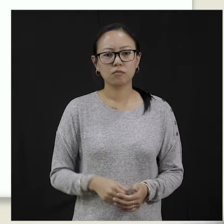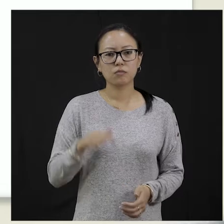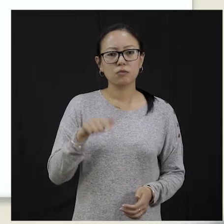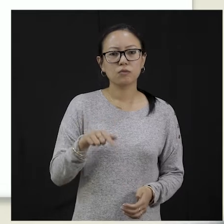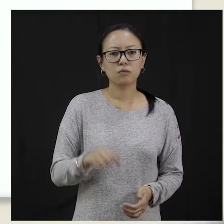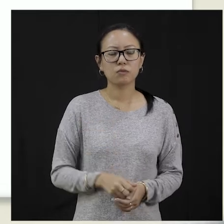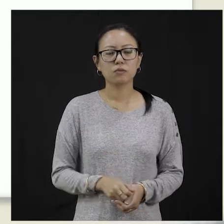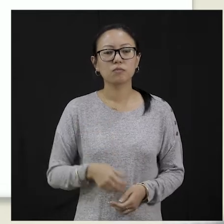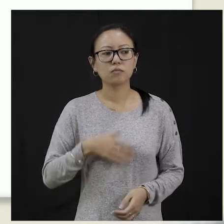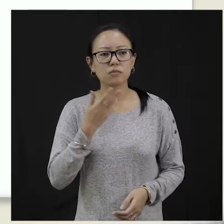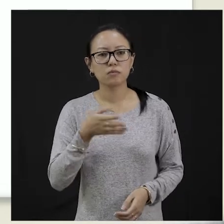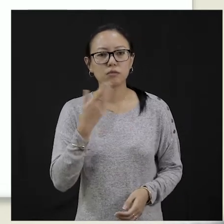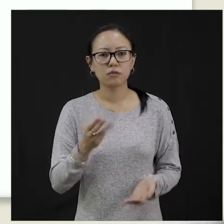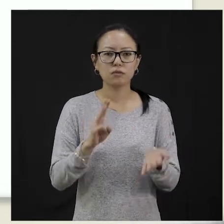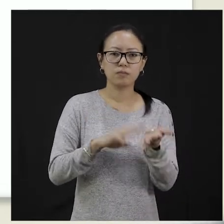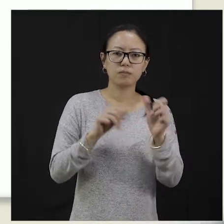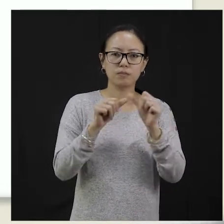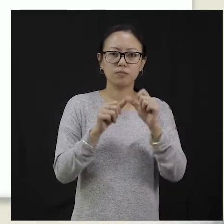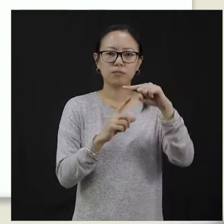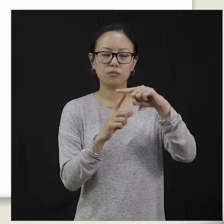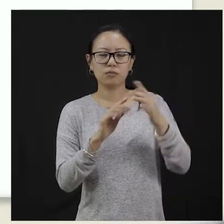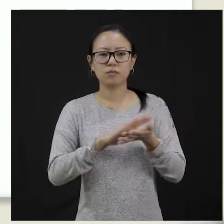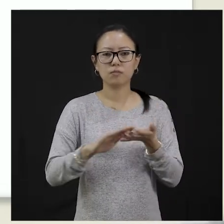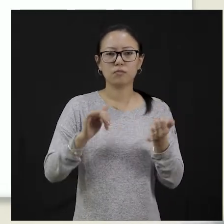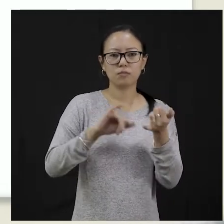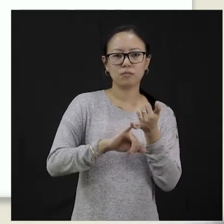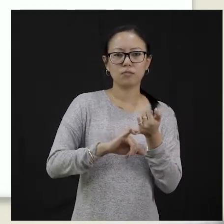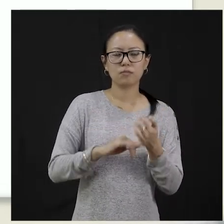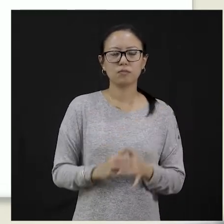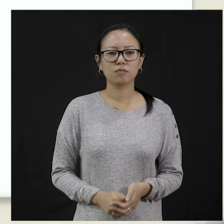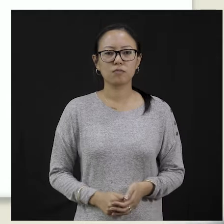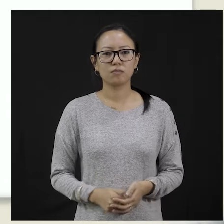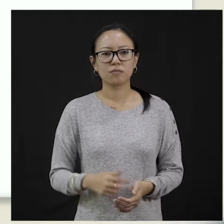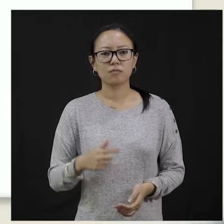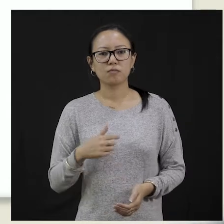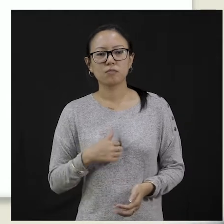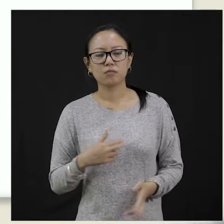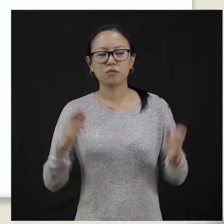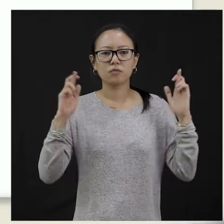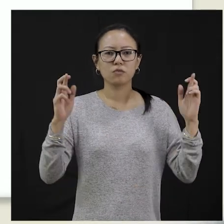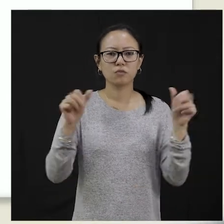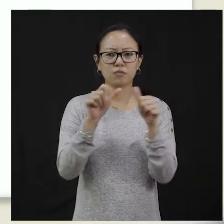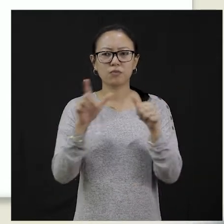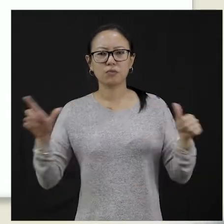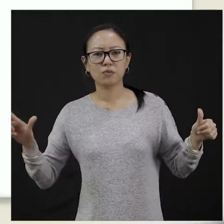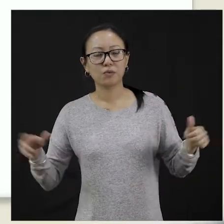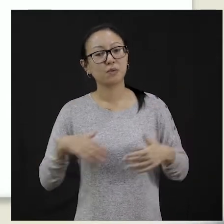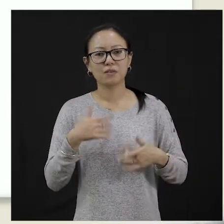here to teach you mathematics. I hope you all are very interested to learn mathematics,